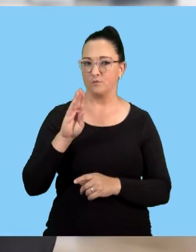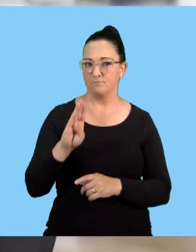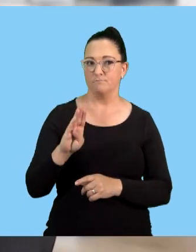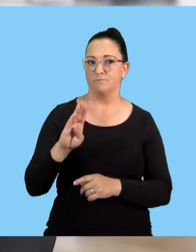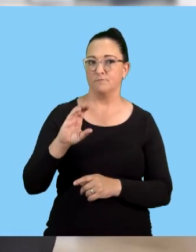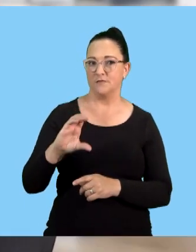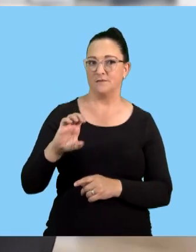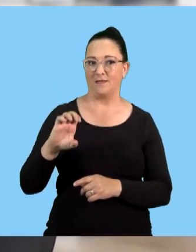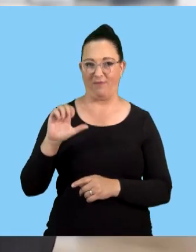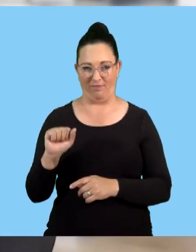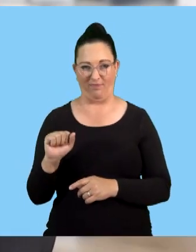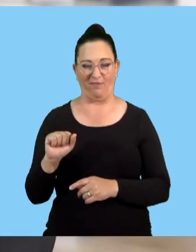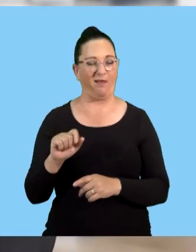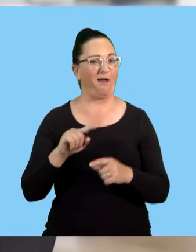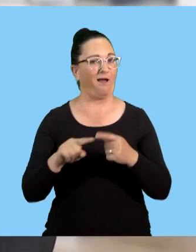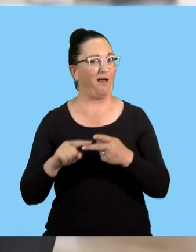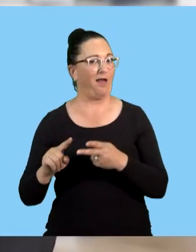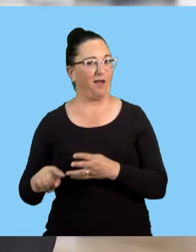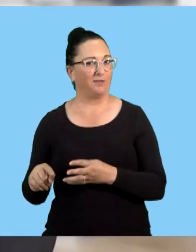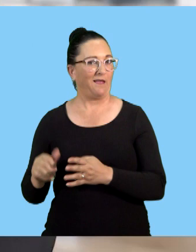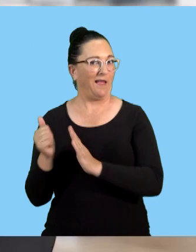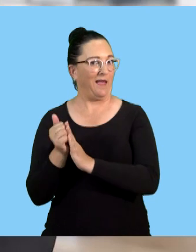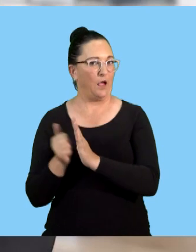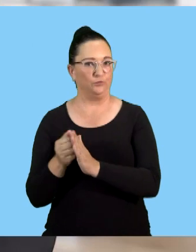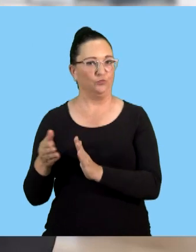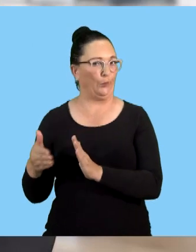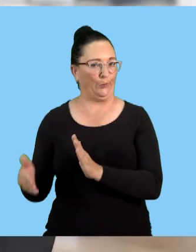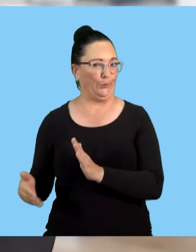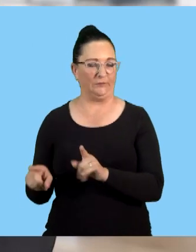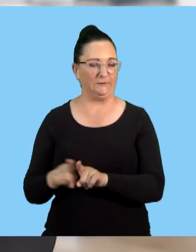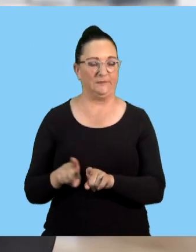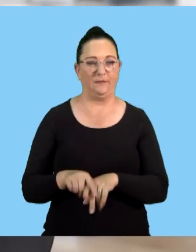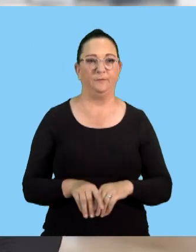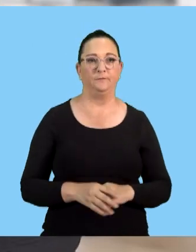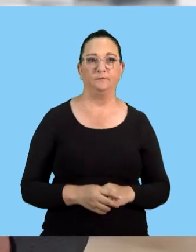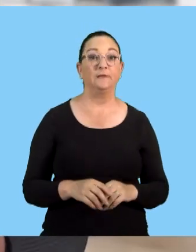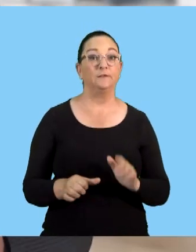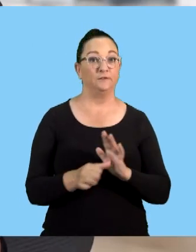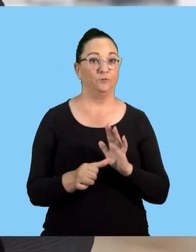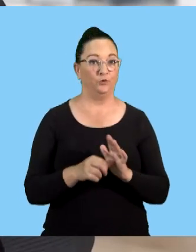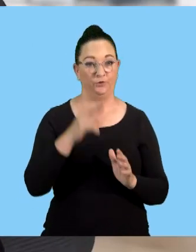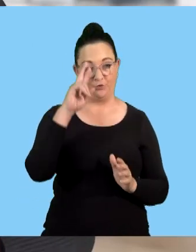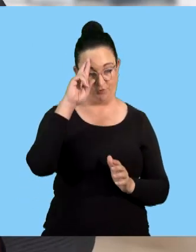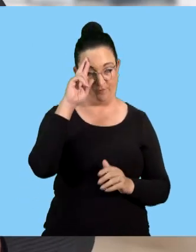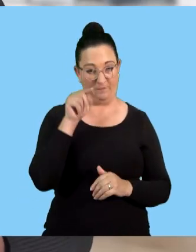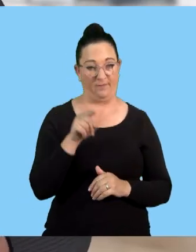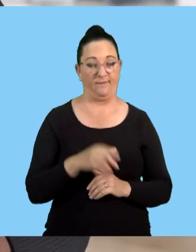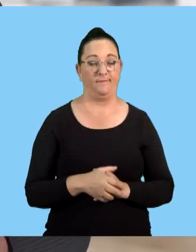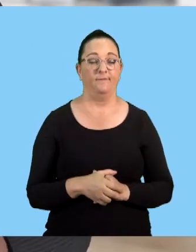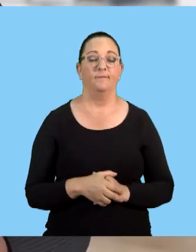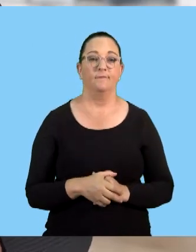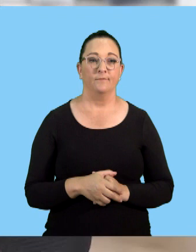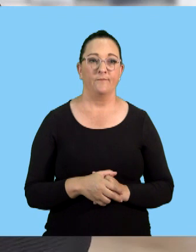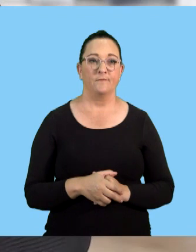the provisions are only for the BCEA, not for COIDA, not for any other legislation. Very important that